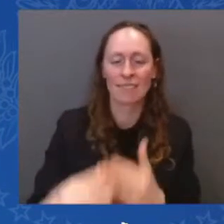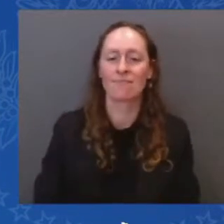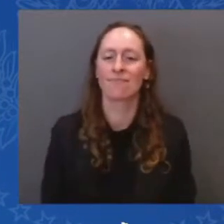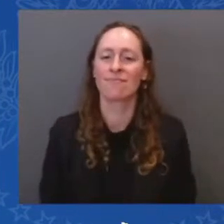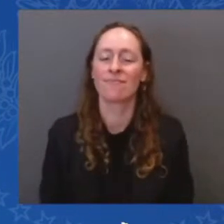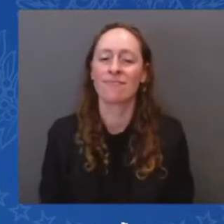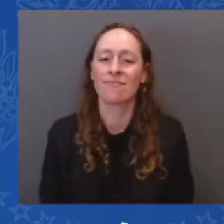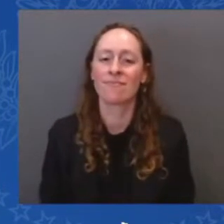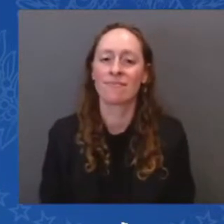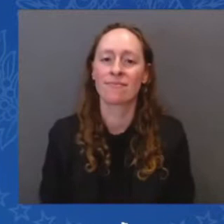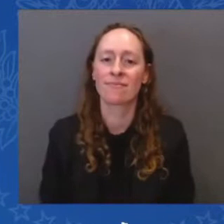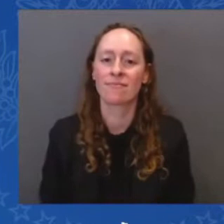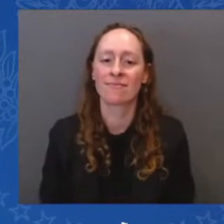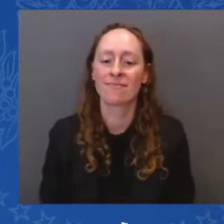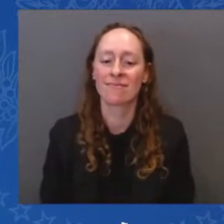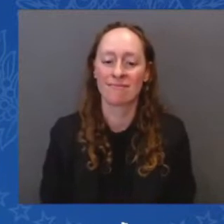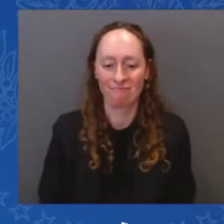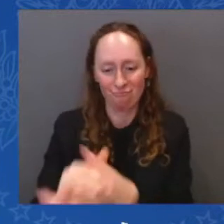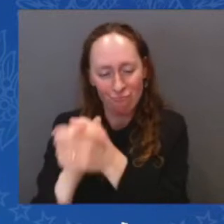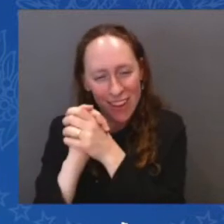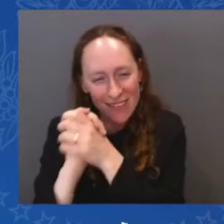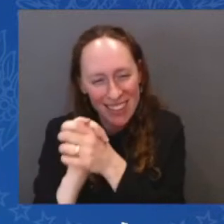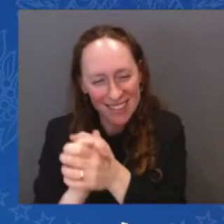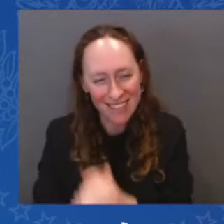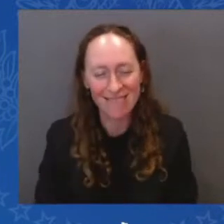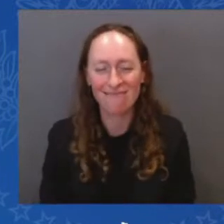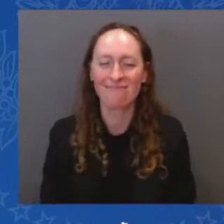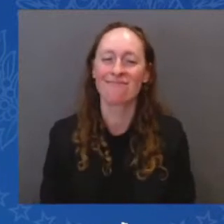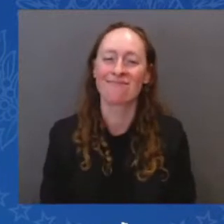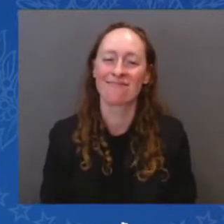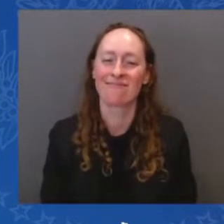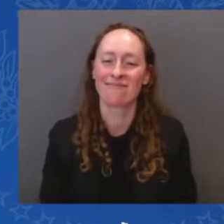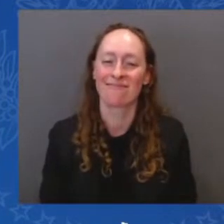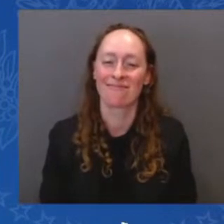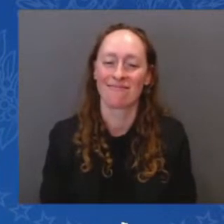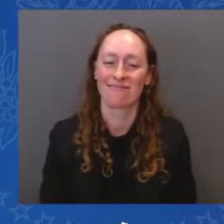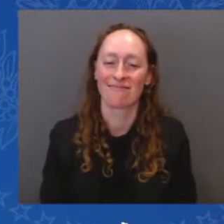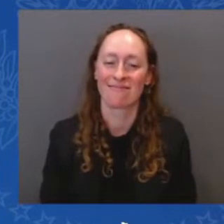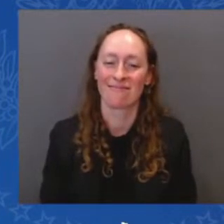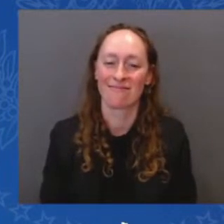As Mark will tell you, I'll be meeting a lot with you.